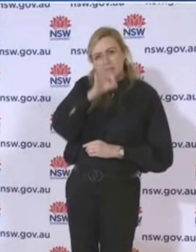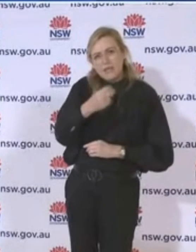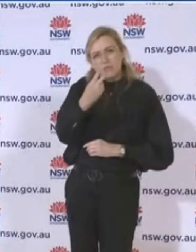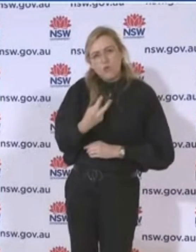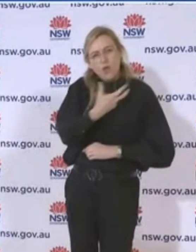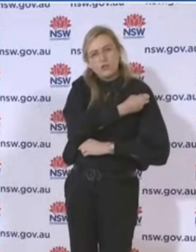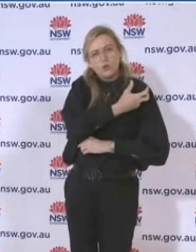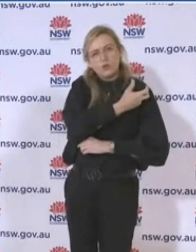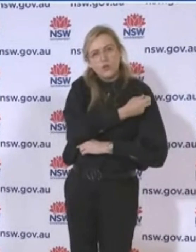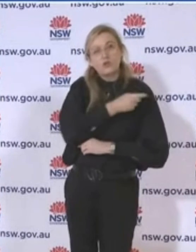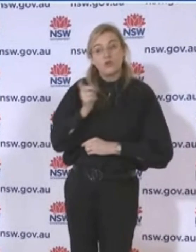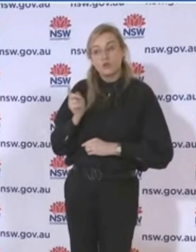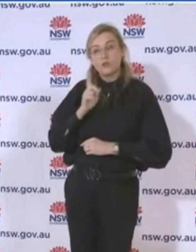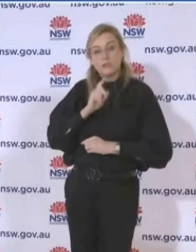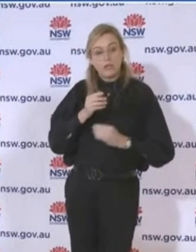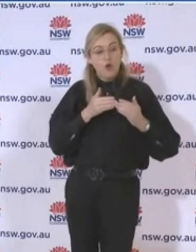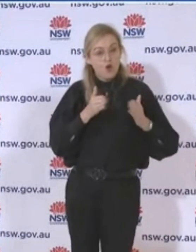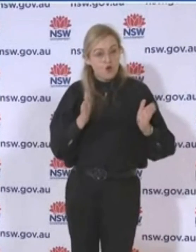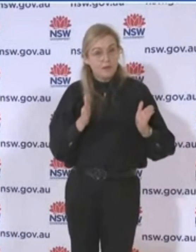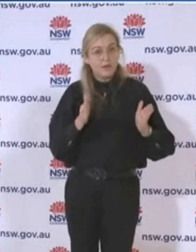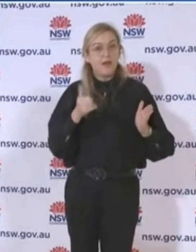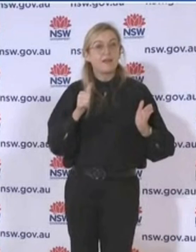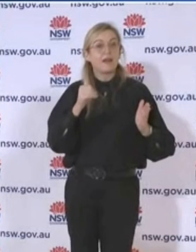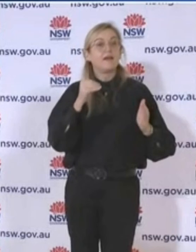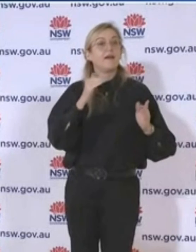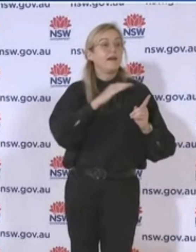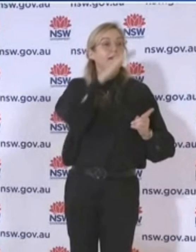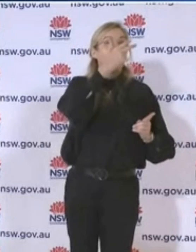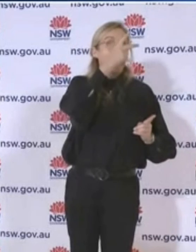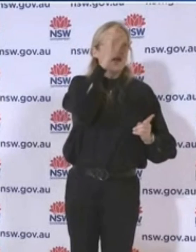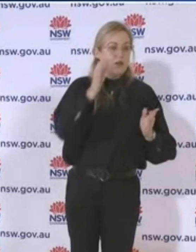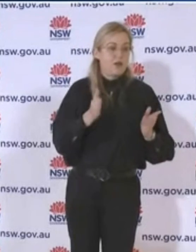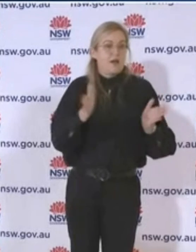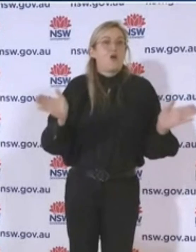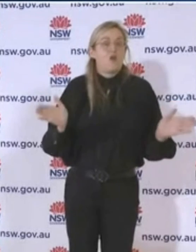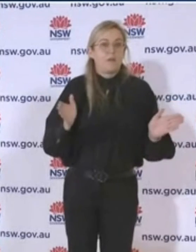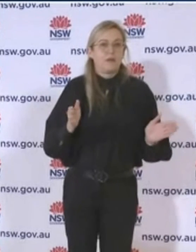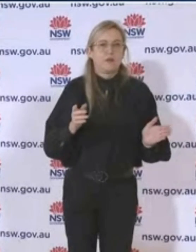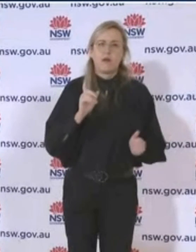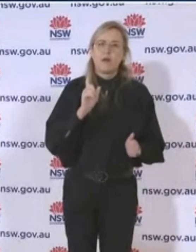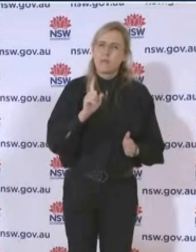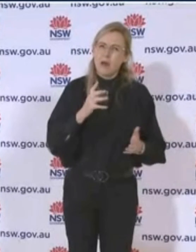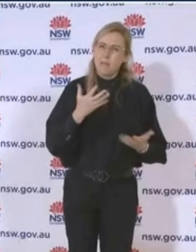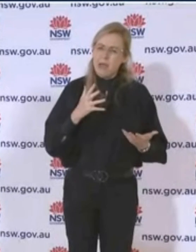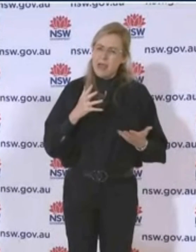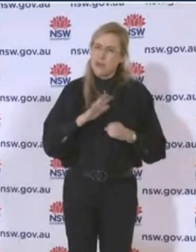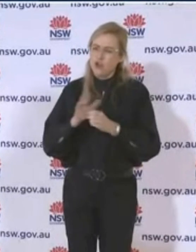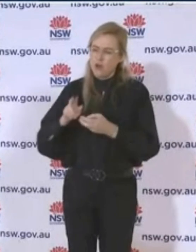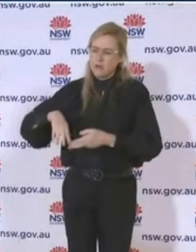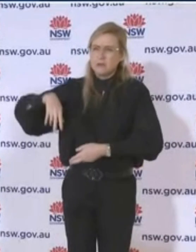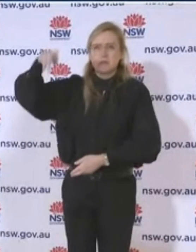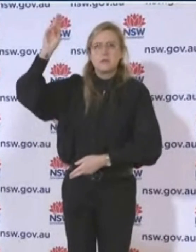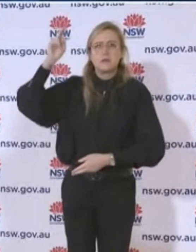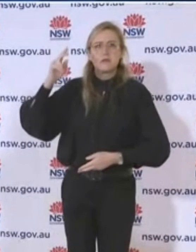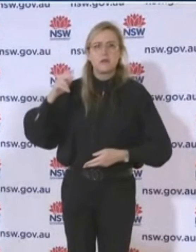a little bit more and a bit more at 80%. What happens if hospitals become overflowing with people and the Chief Health Officer suggests